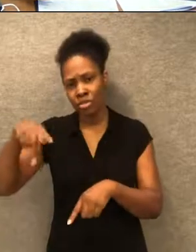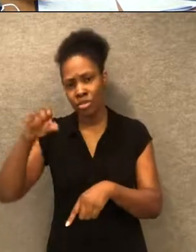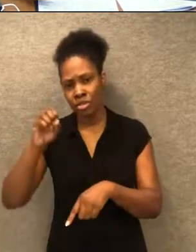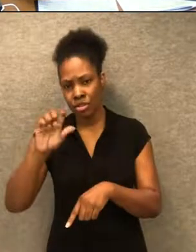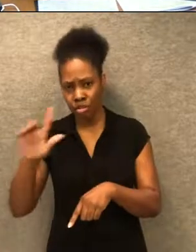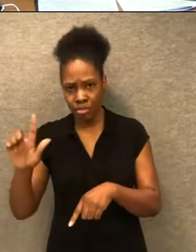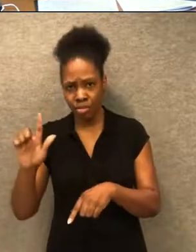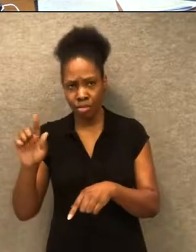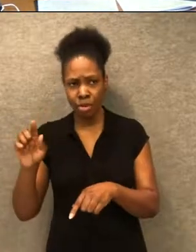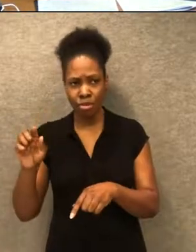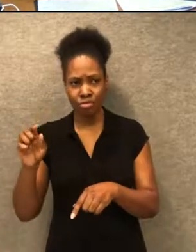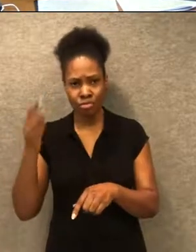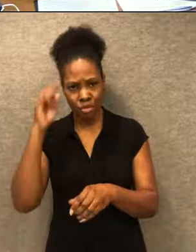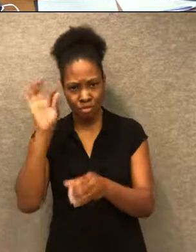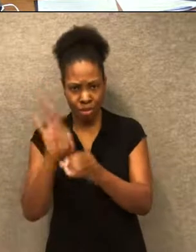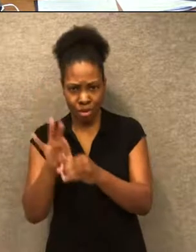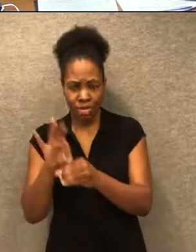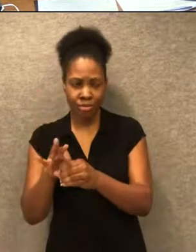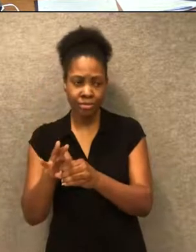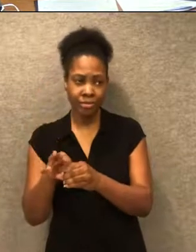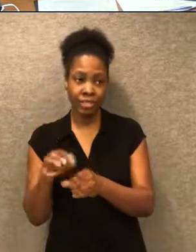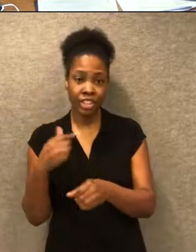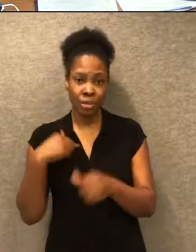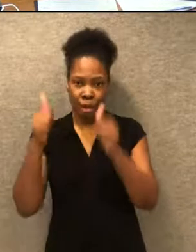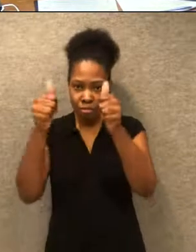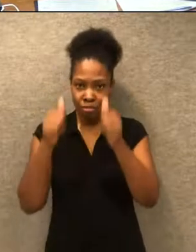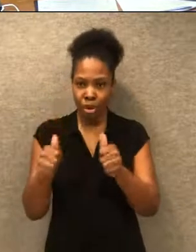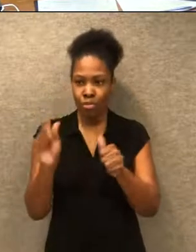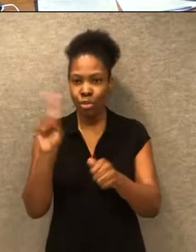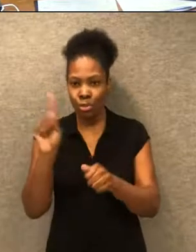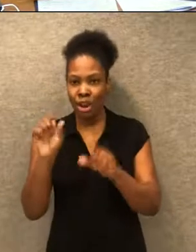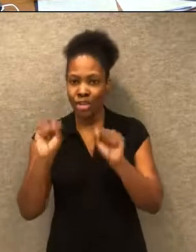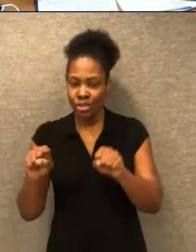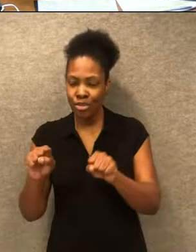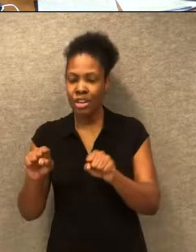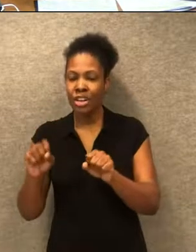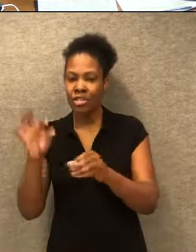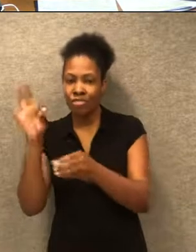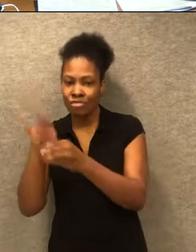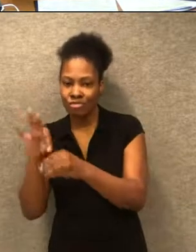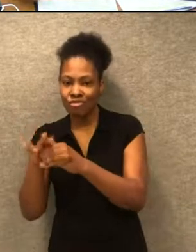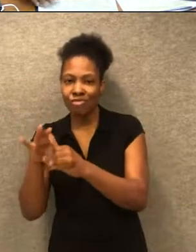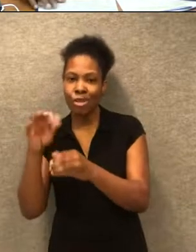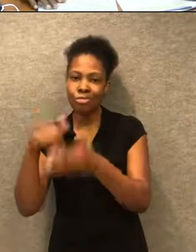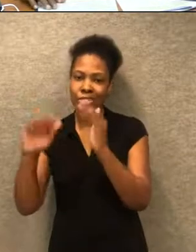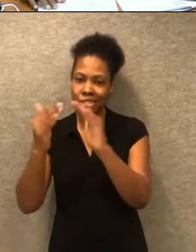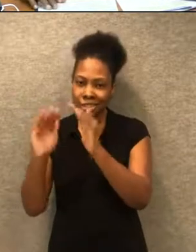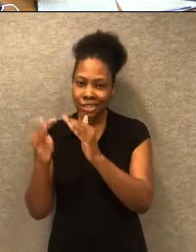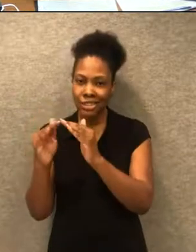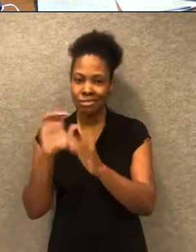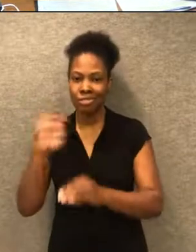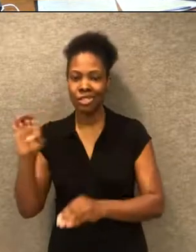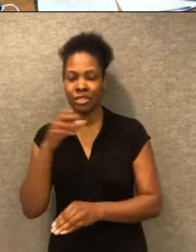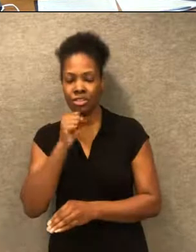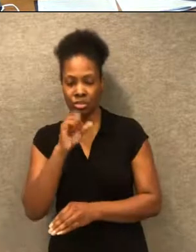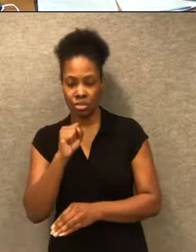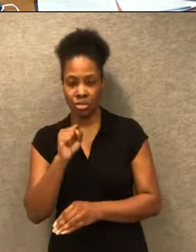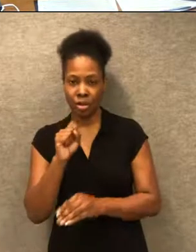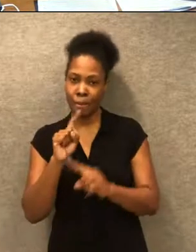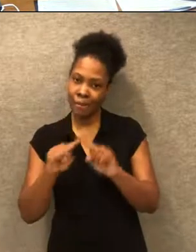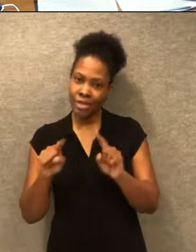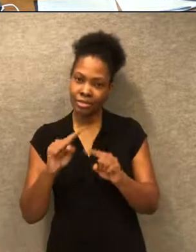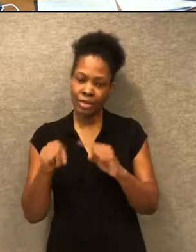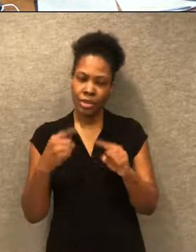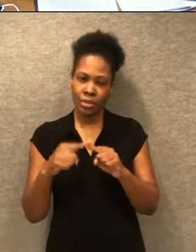voting sites. Matter of fact, I just post where the voting sites would be here in the city of East Orange. But again, even when you go